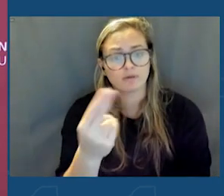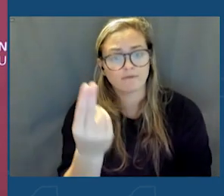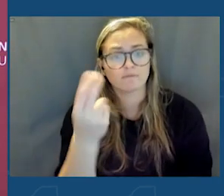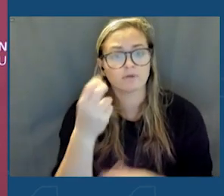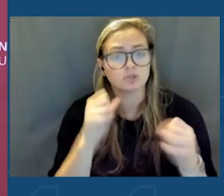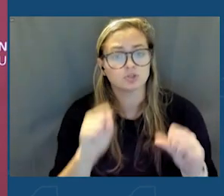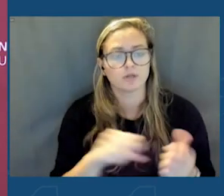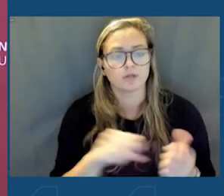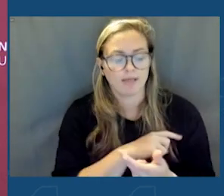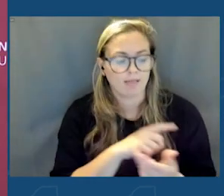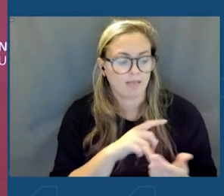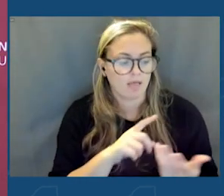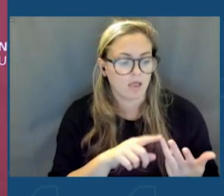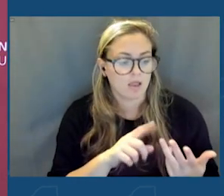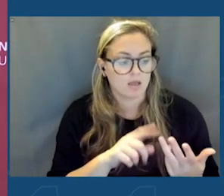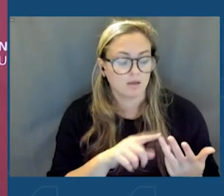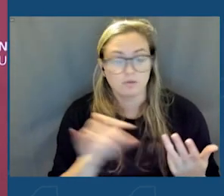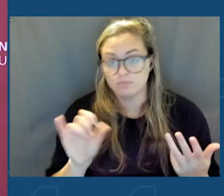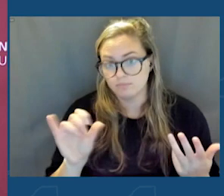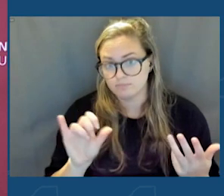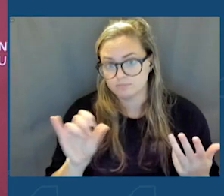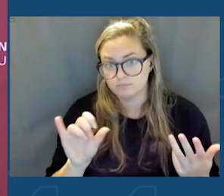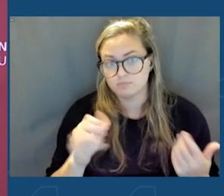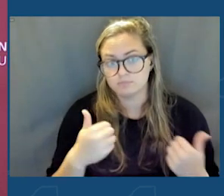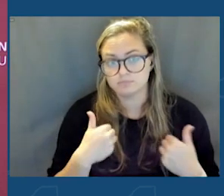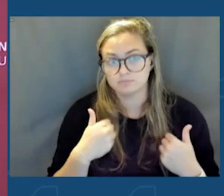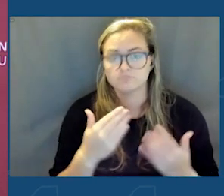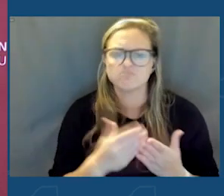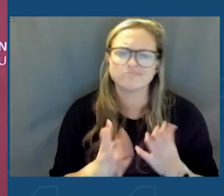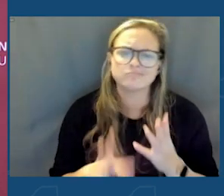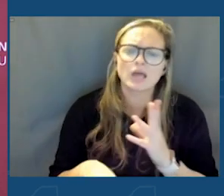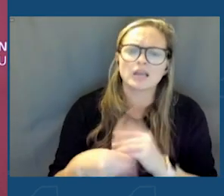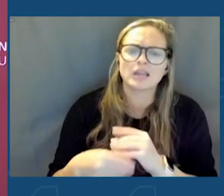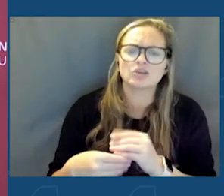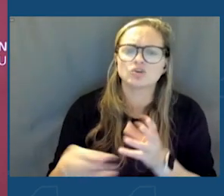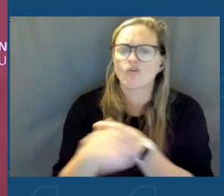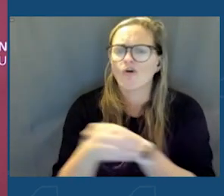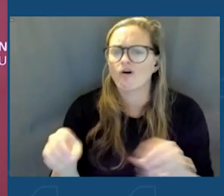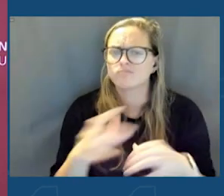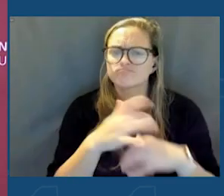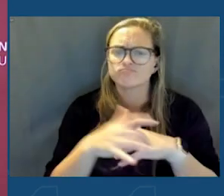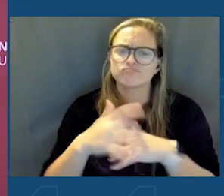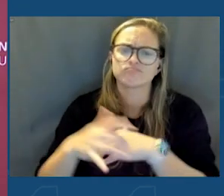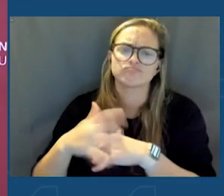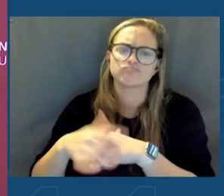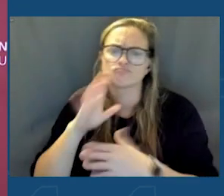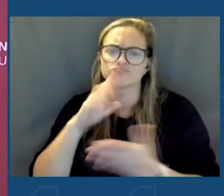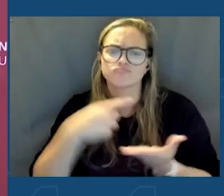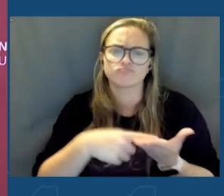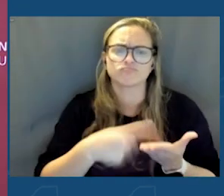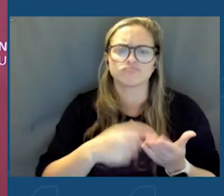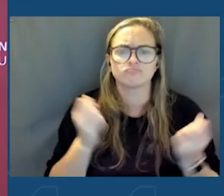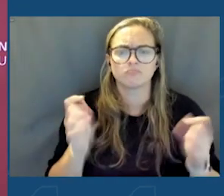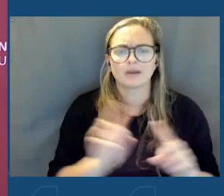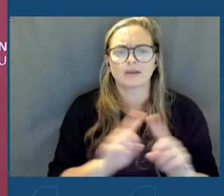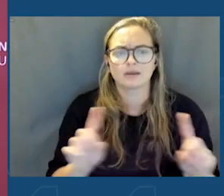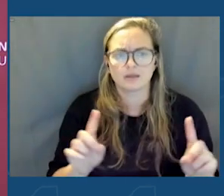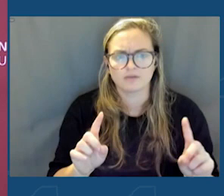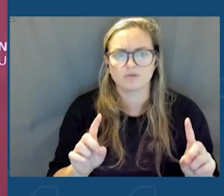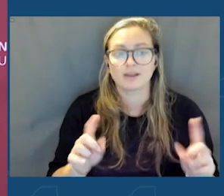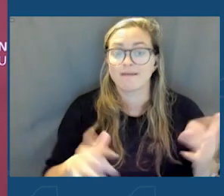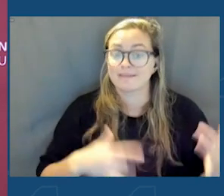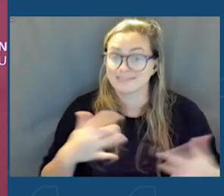we also have some additional office space where we're in discussions with a number, right, Dewana,